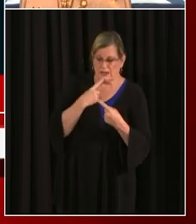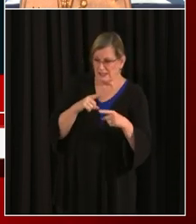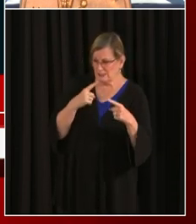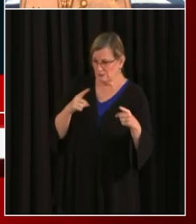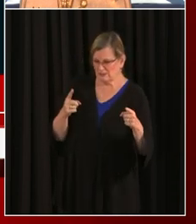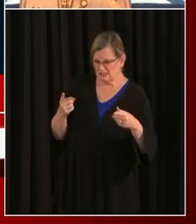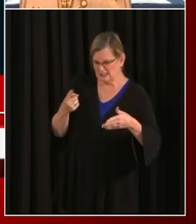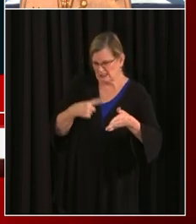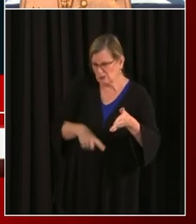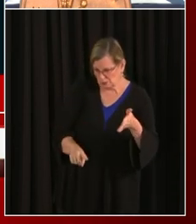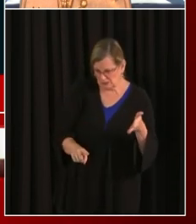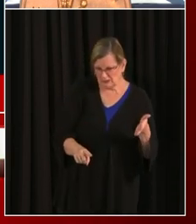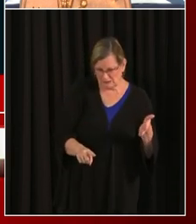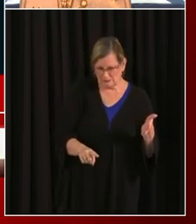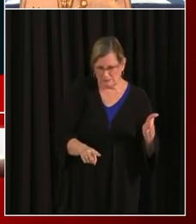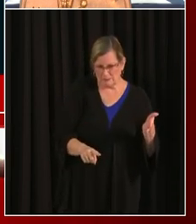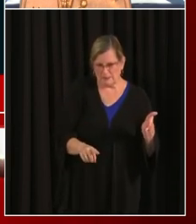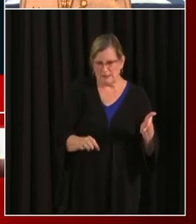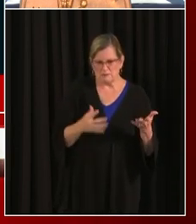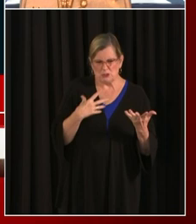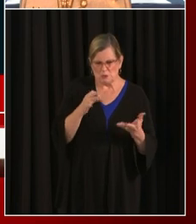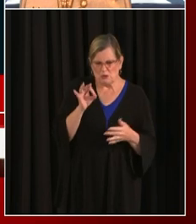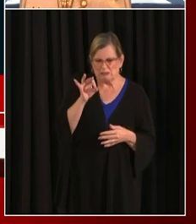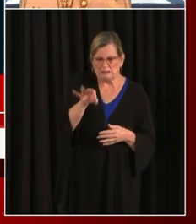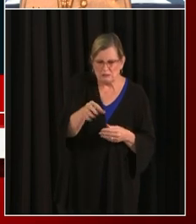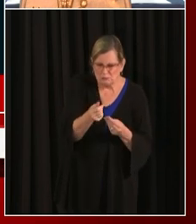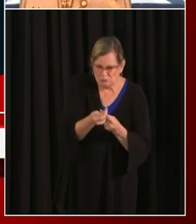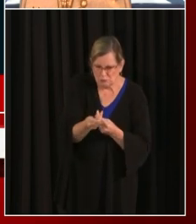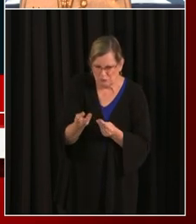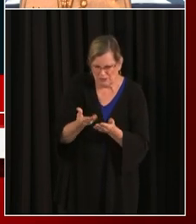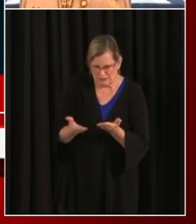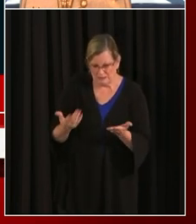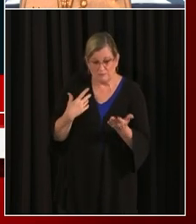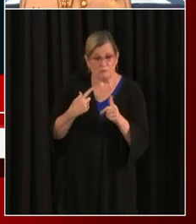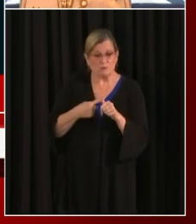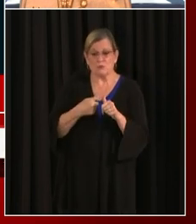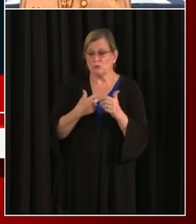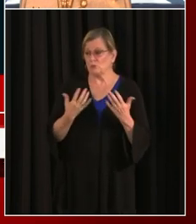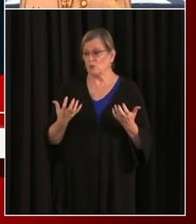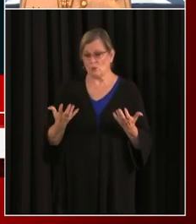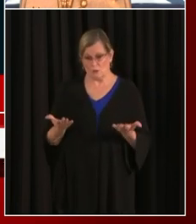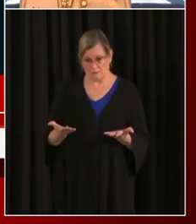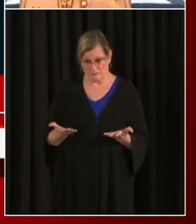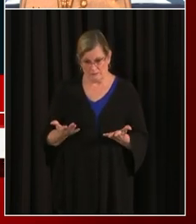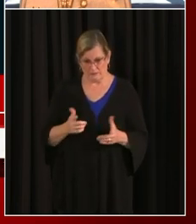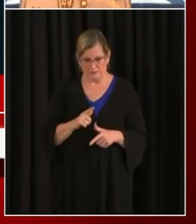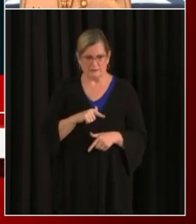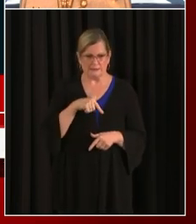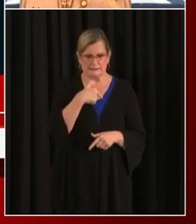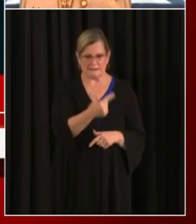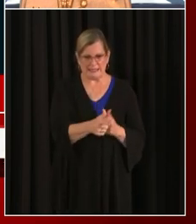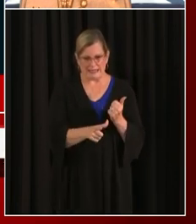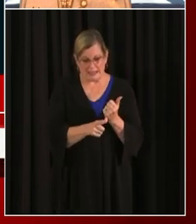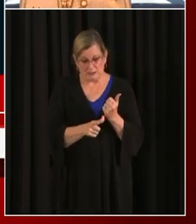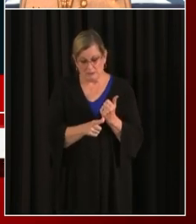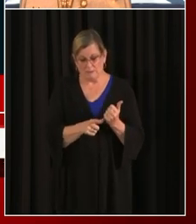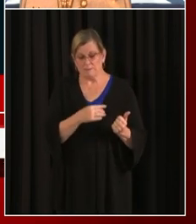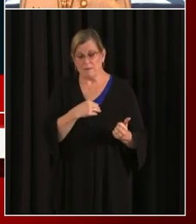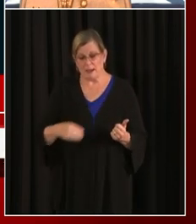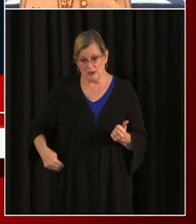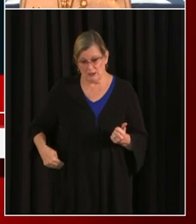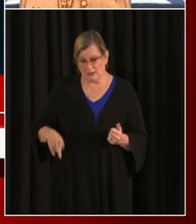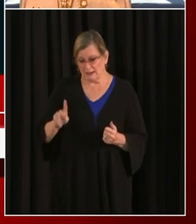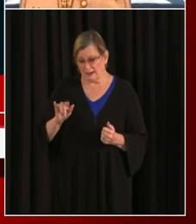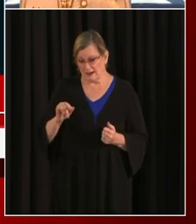few things to share today. I'm first going to start by handing it over to Deputy Mayor Kine to talk